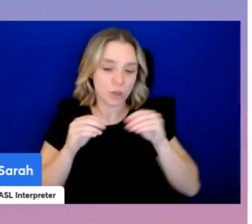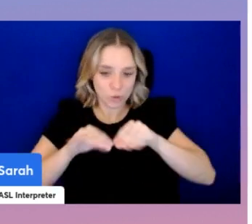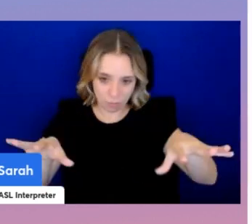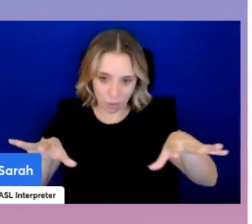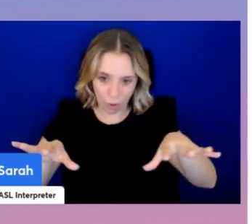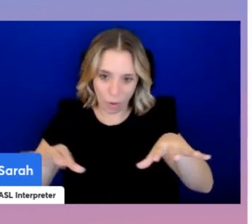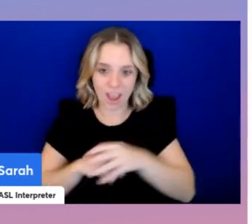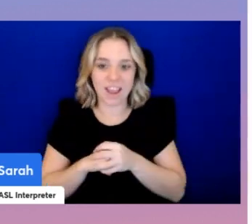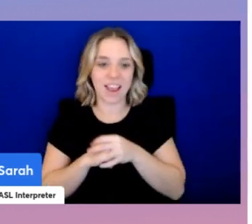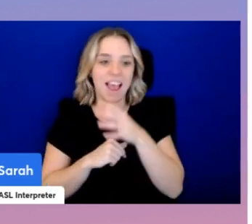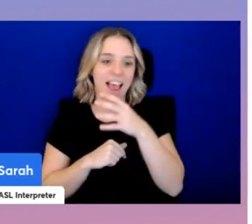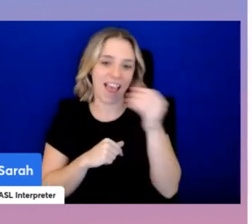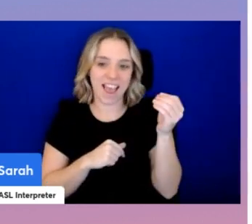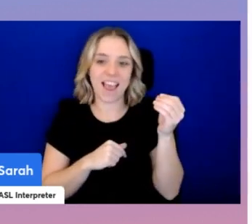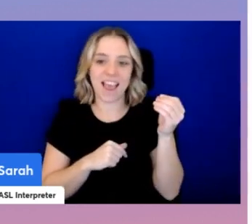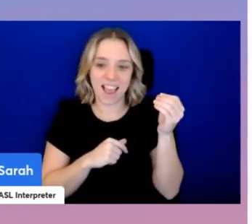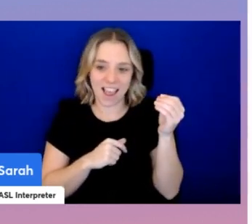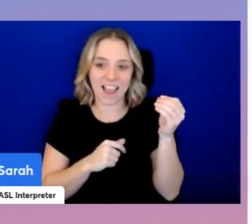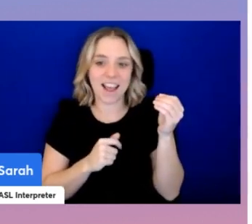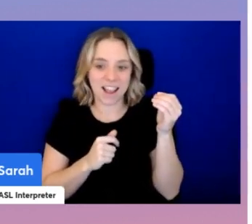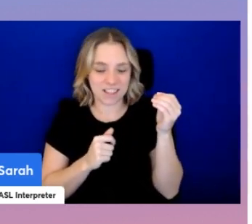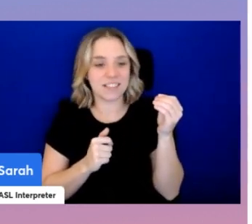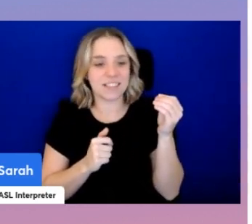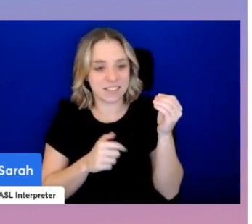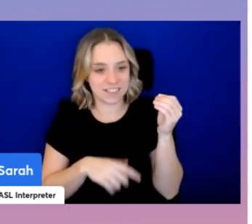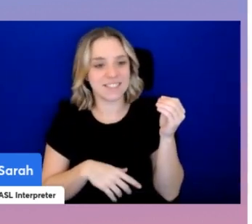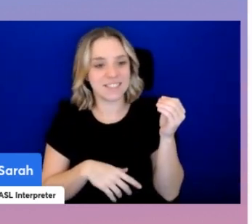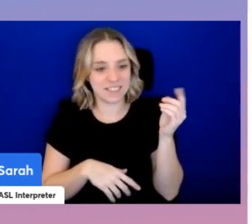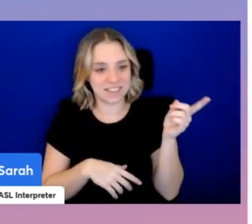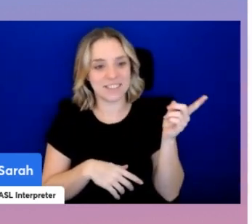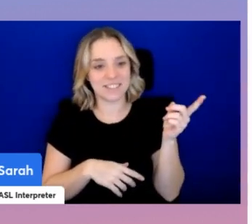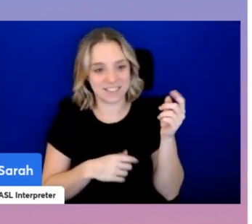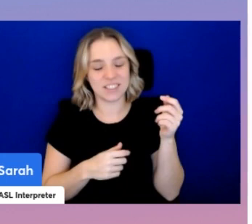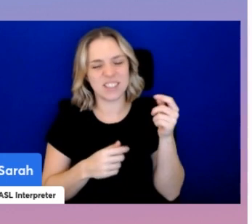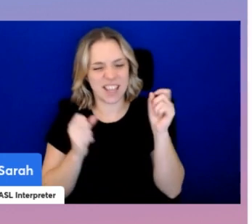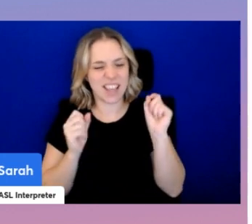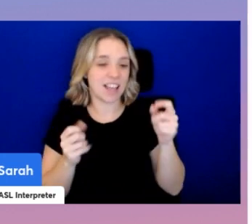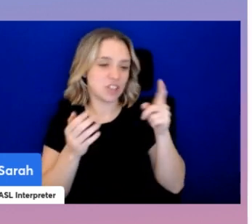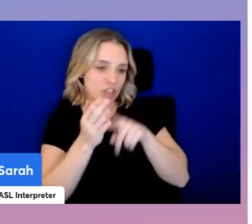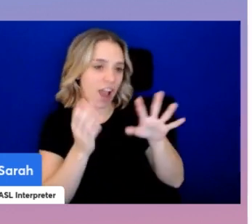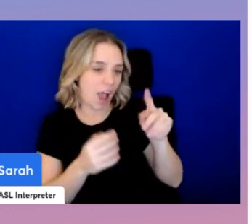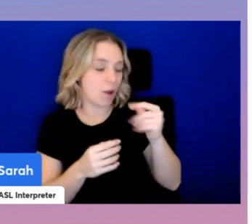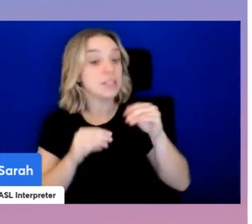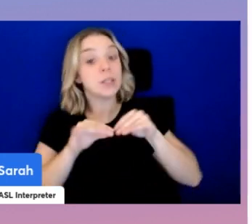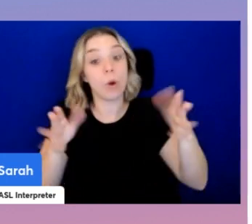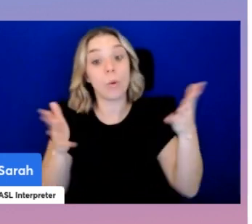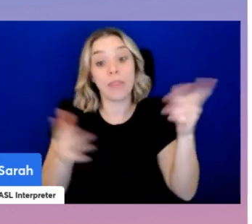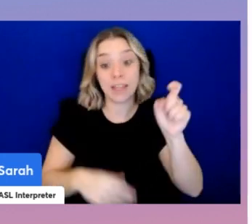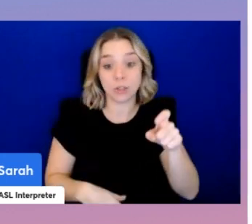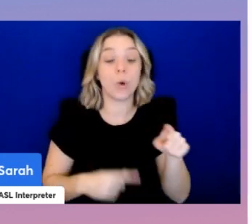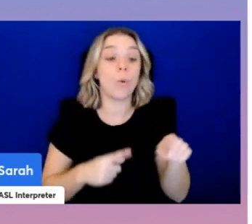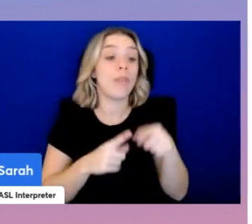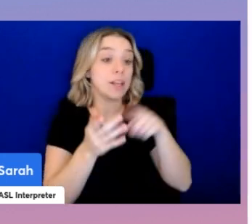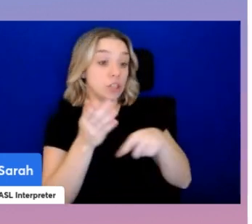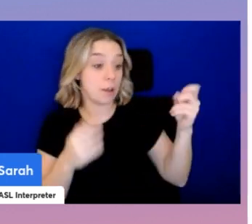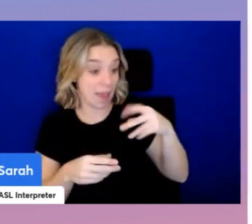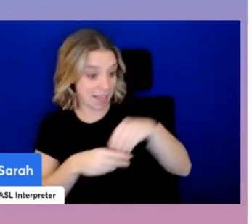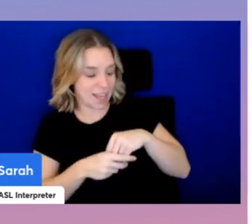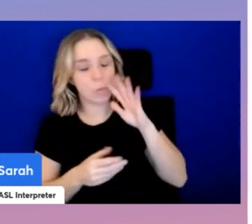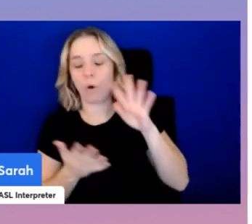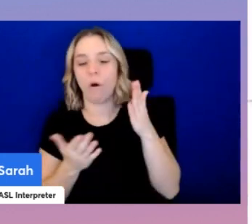and which one they can check out and deploy what they need to. And then when they check it back in, it will automatically get